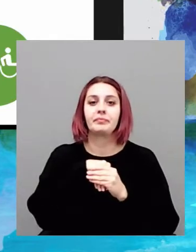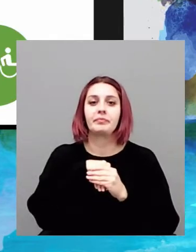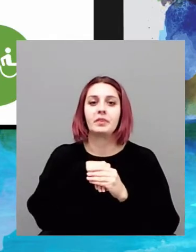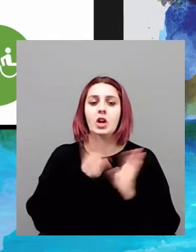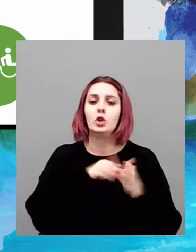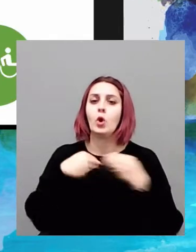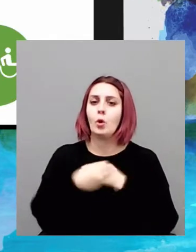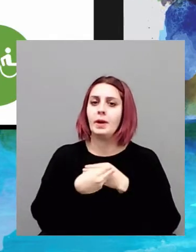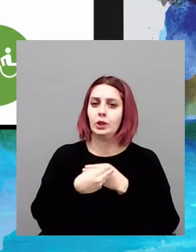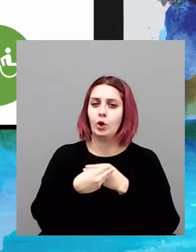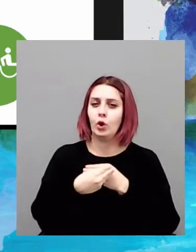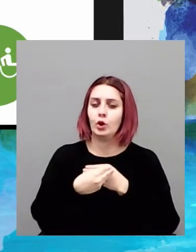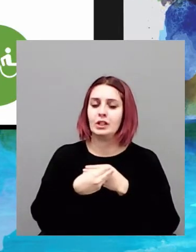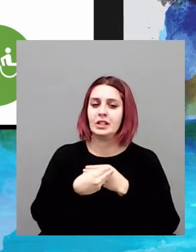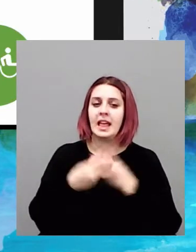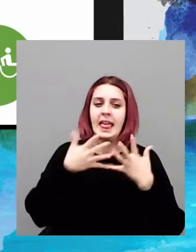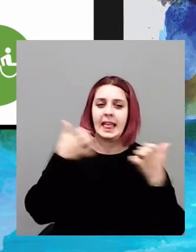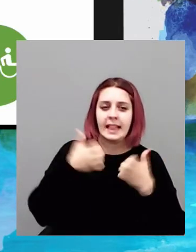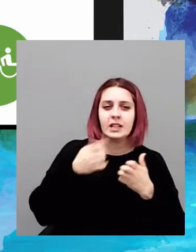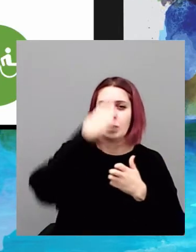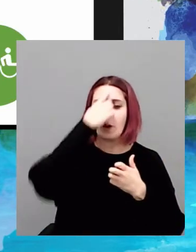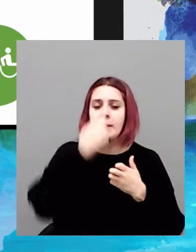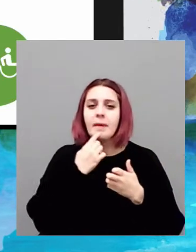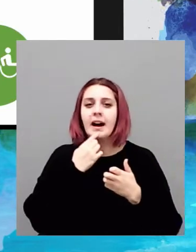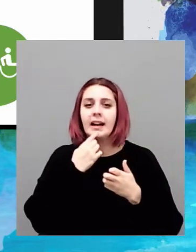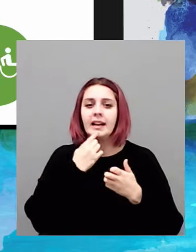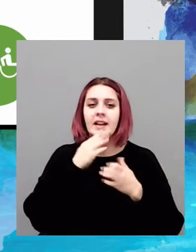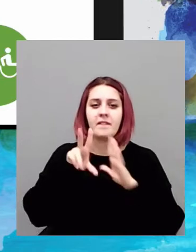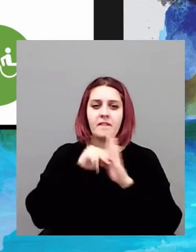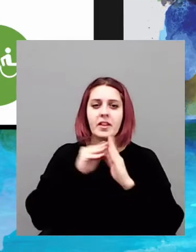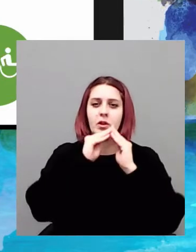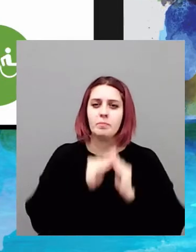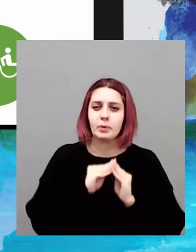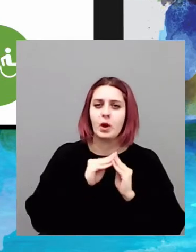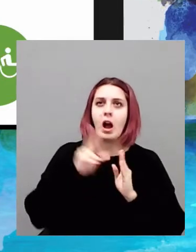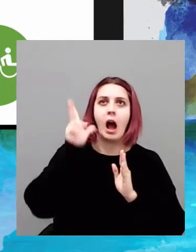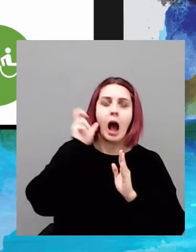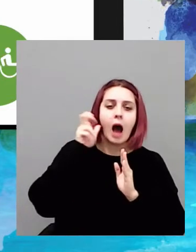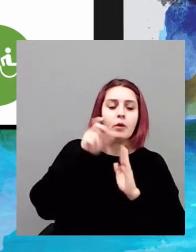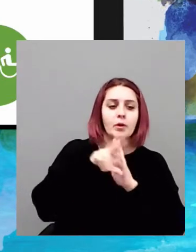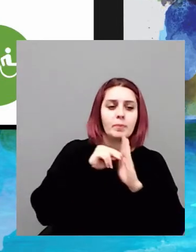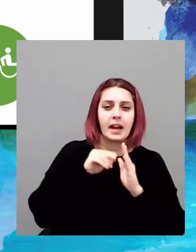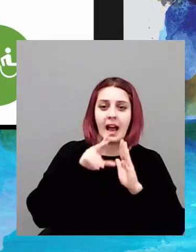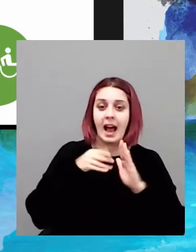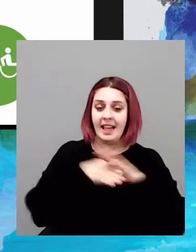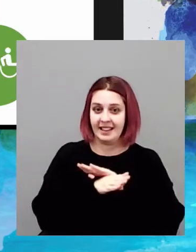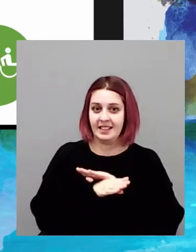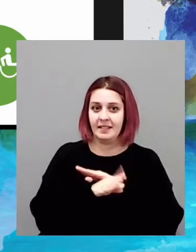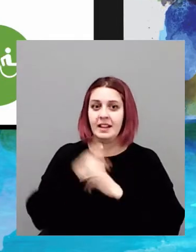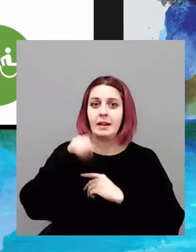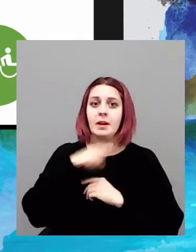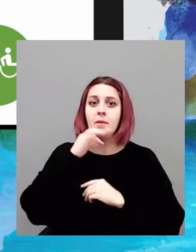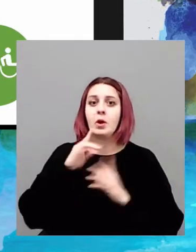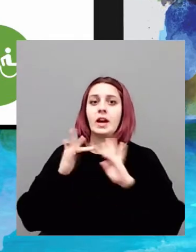how to generate accessible documents, text, images, videos, audio. Another is